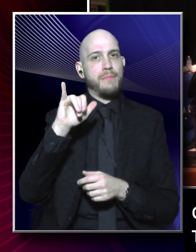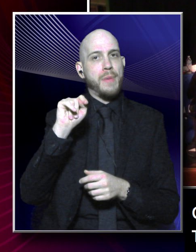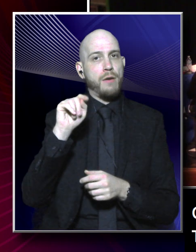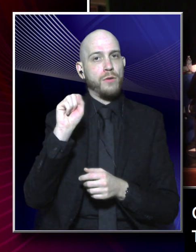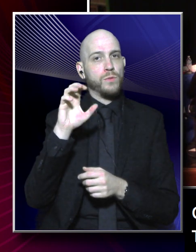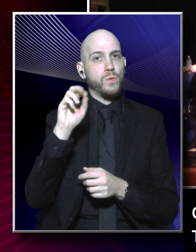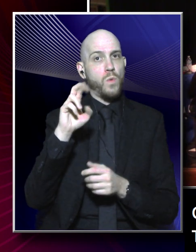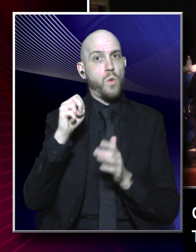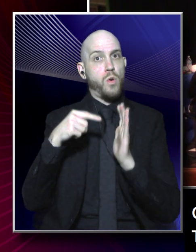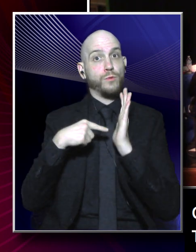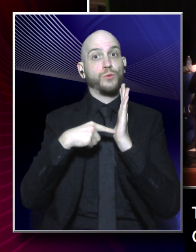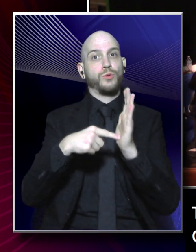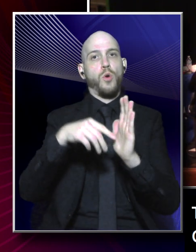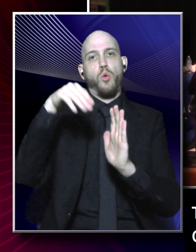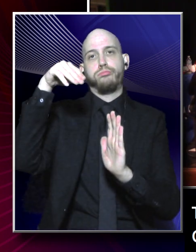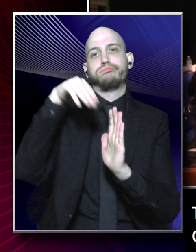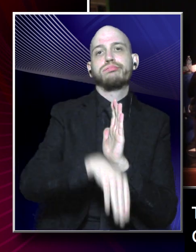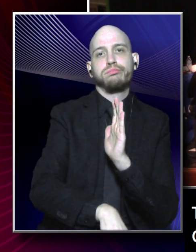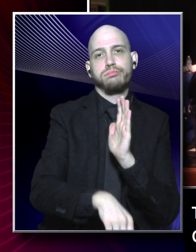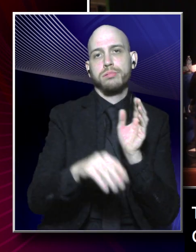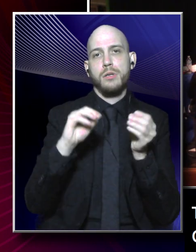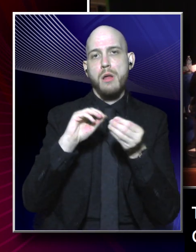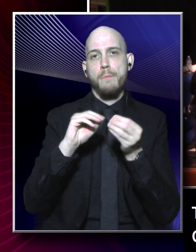we had some fairly robust